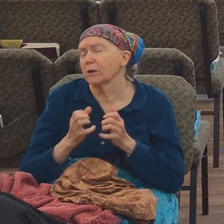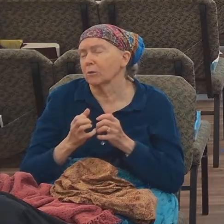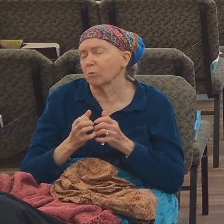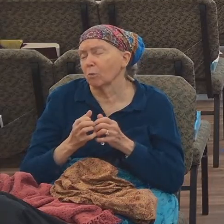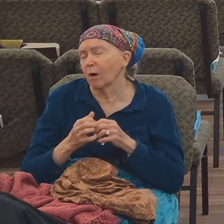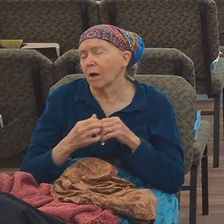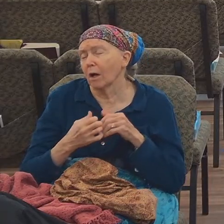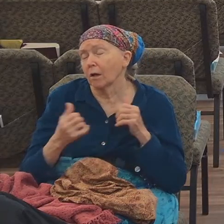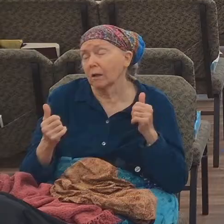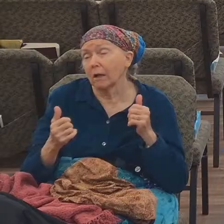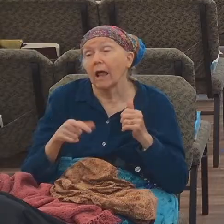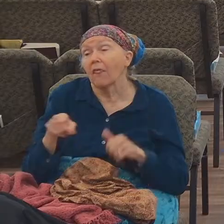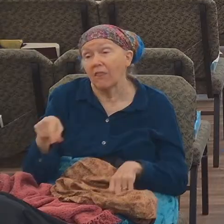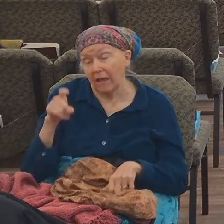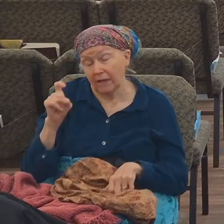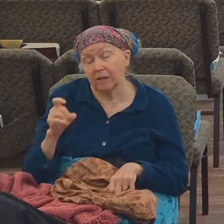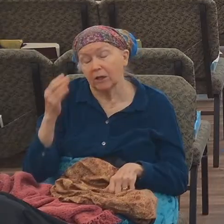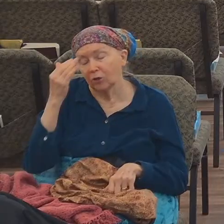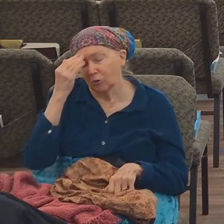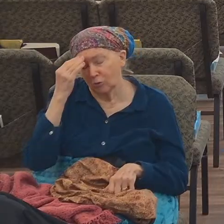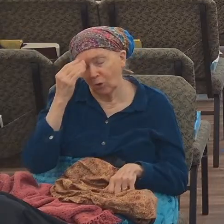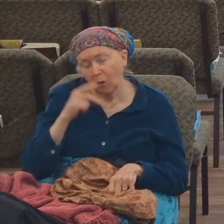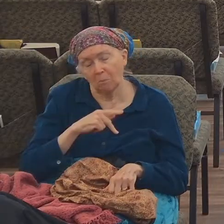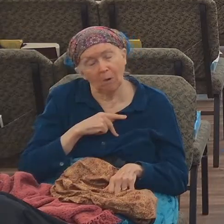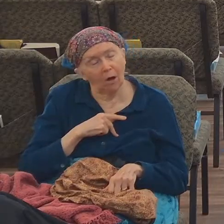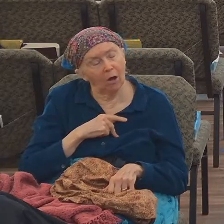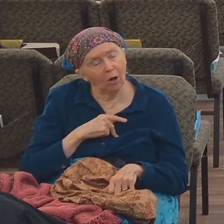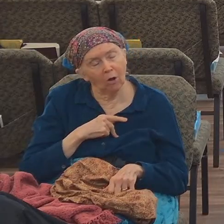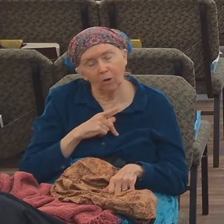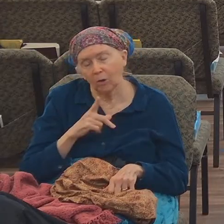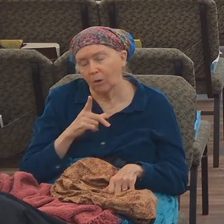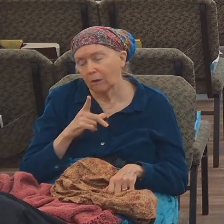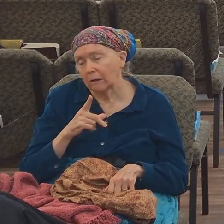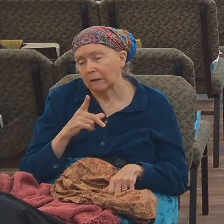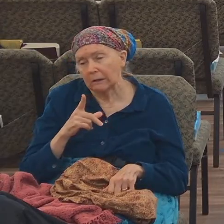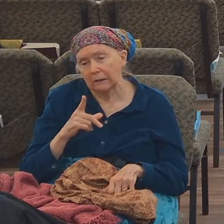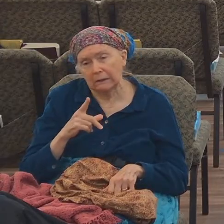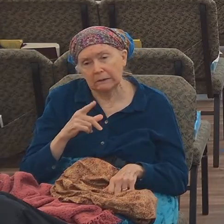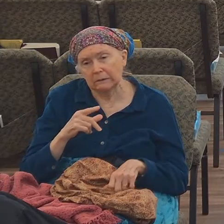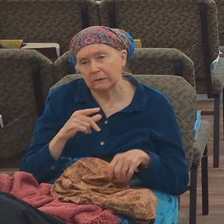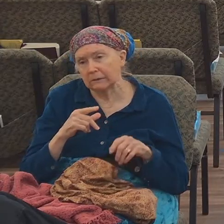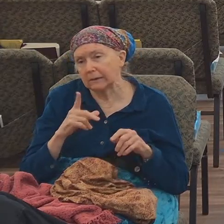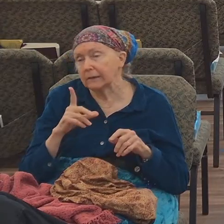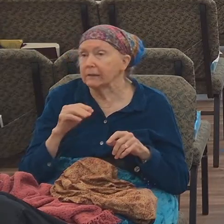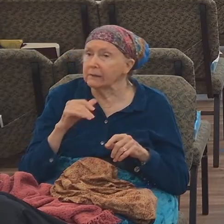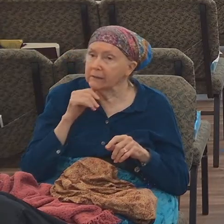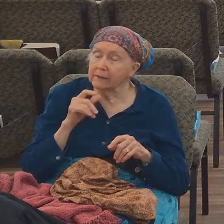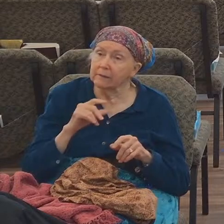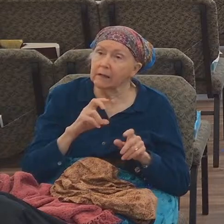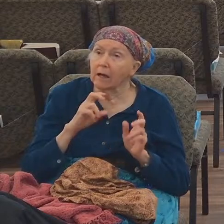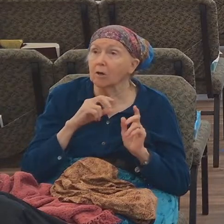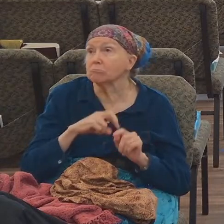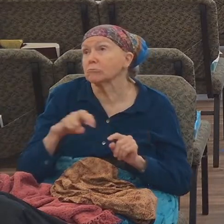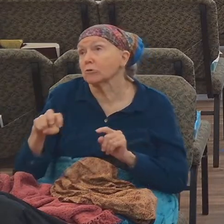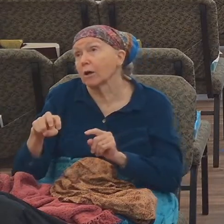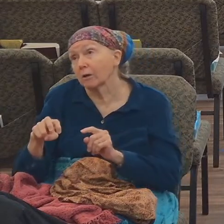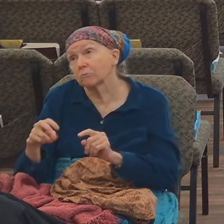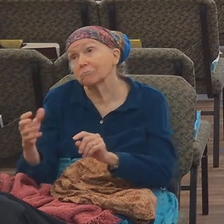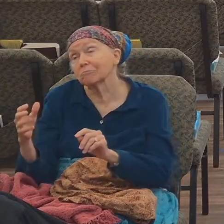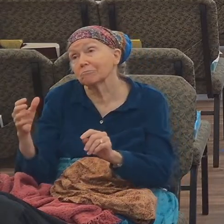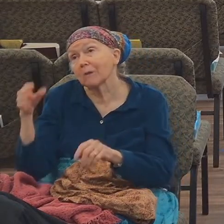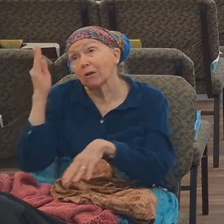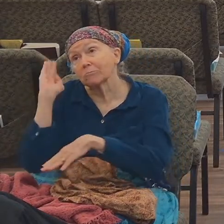they need to know that. They need to know that he didn't just come through, say some things, and then